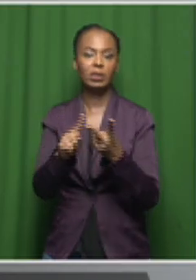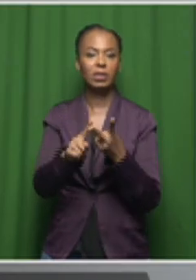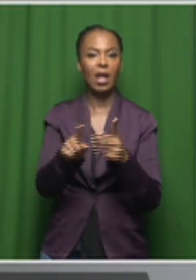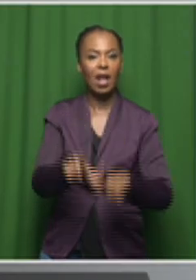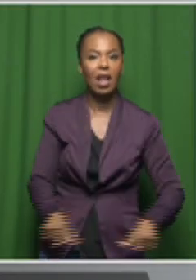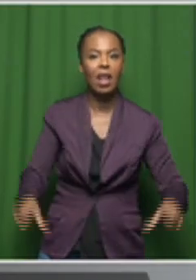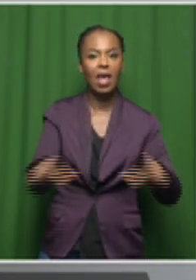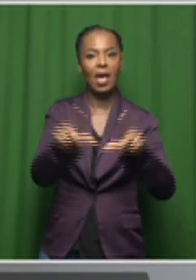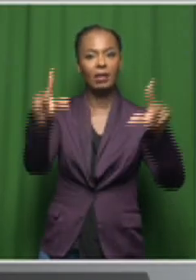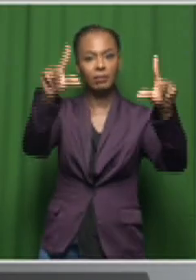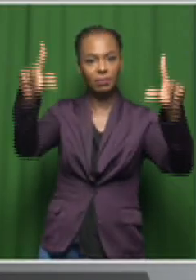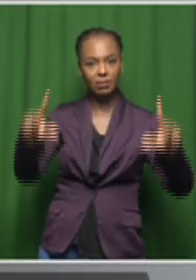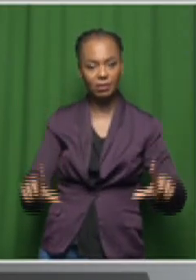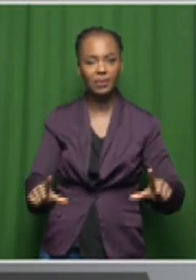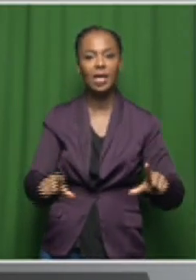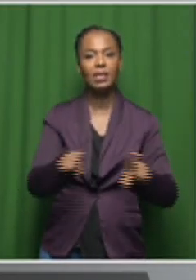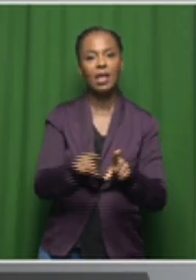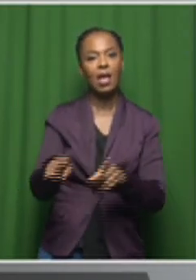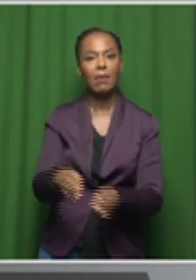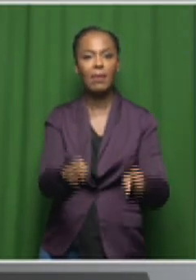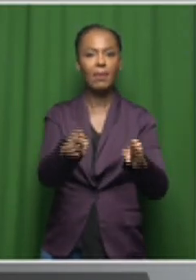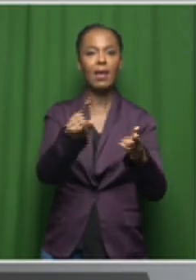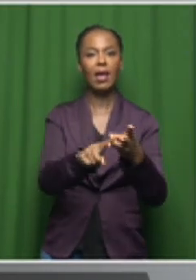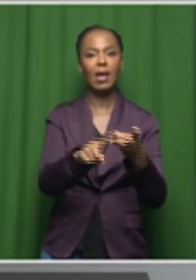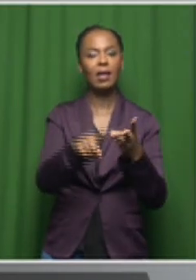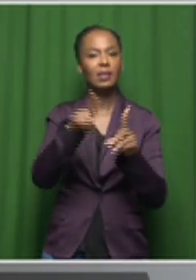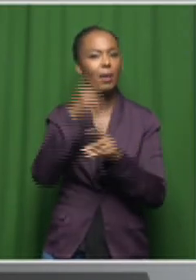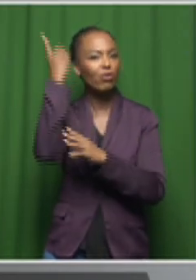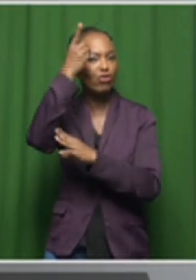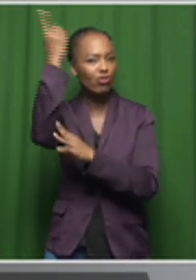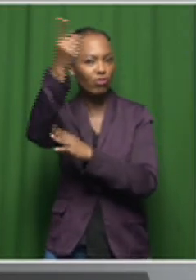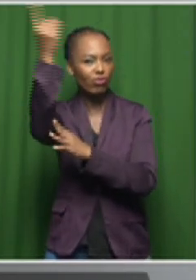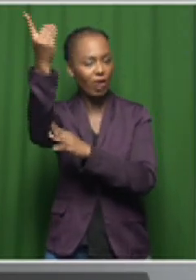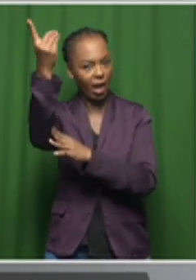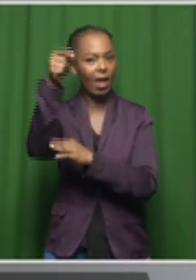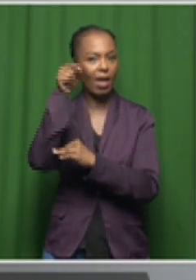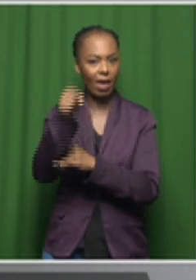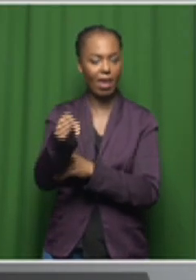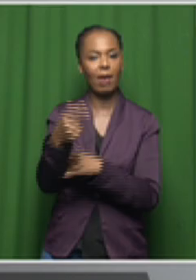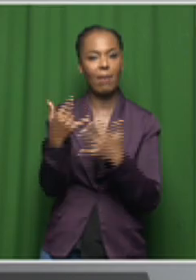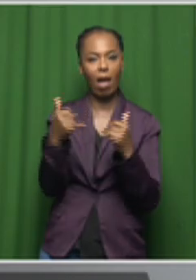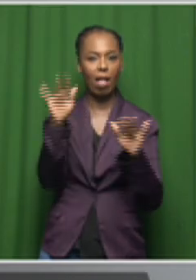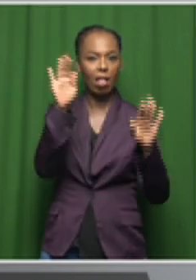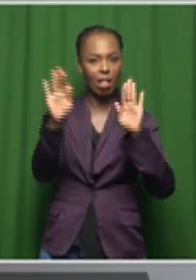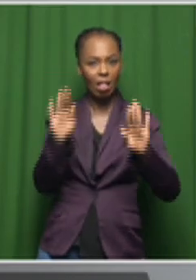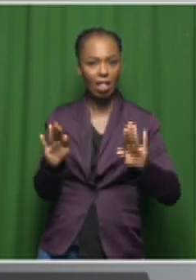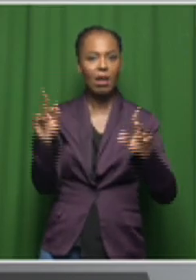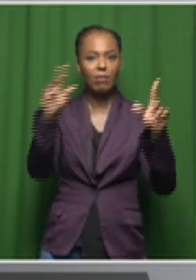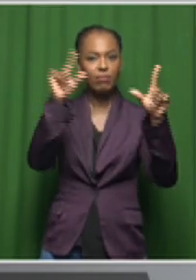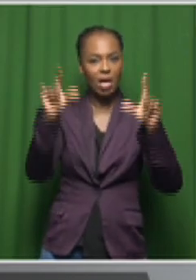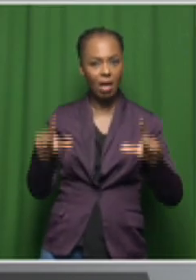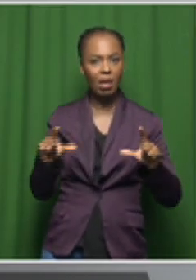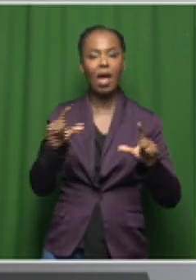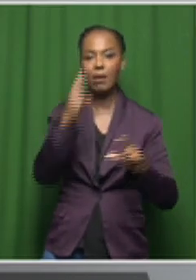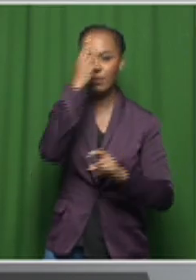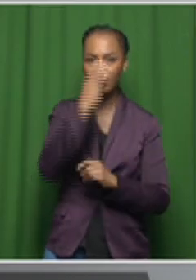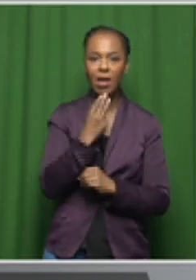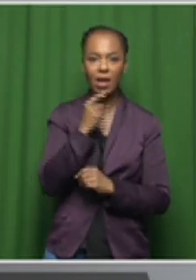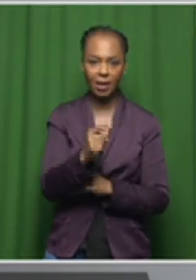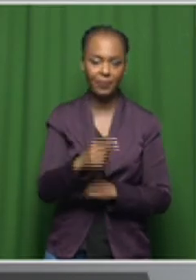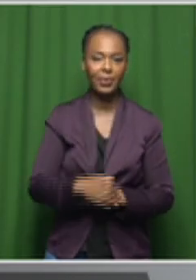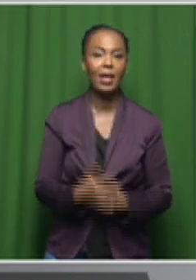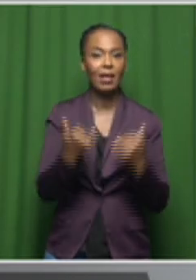and captivating dreamscapes. Join us as we explore the creative genius of Richard Smith, a master draftsman and painter, and discover